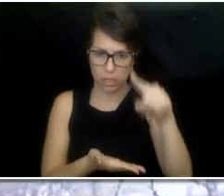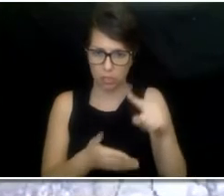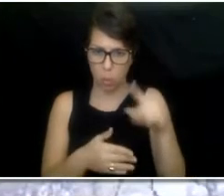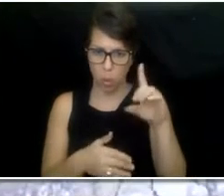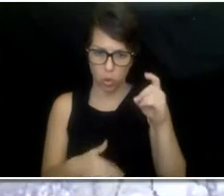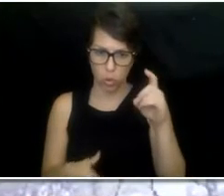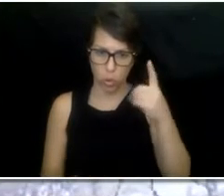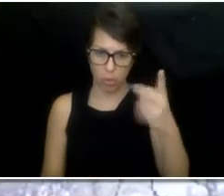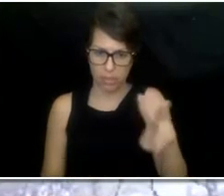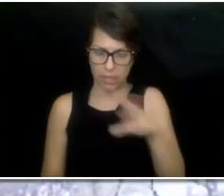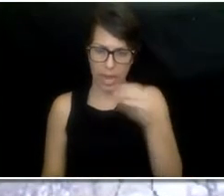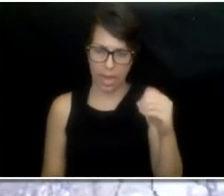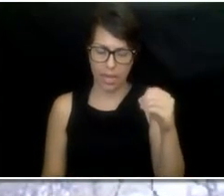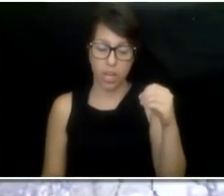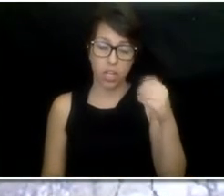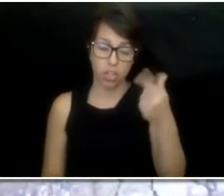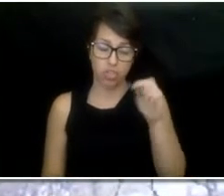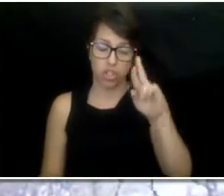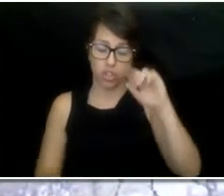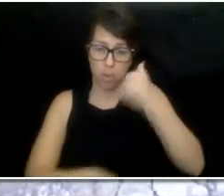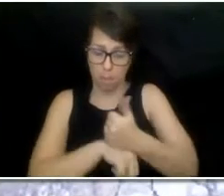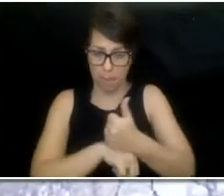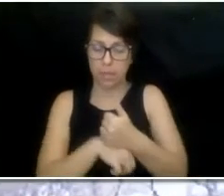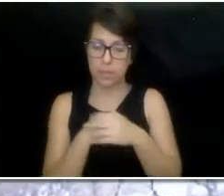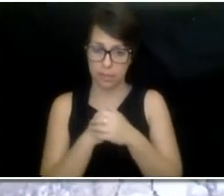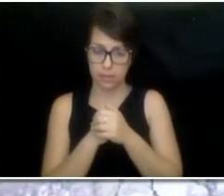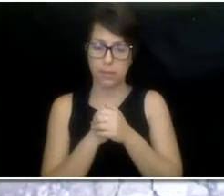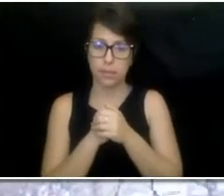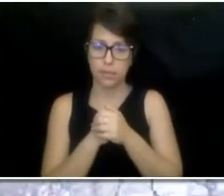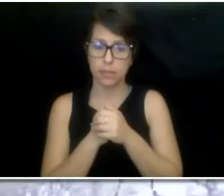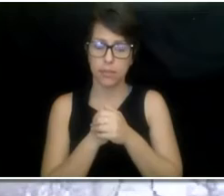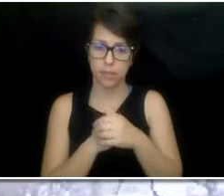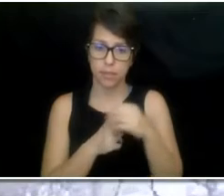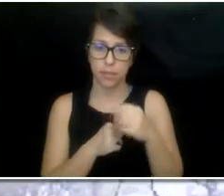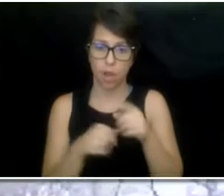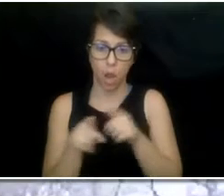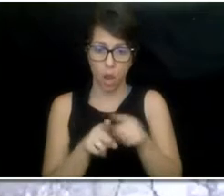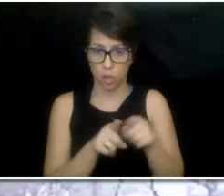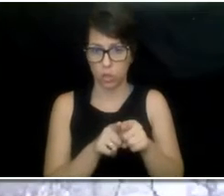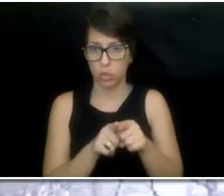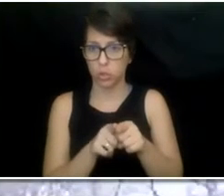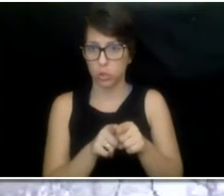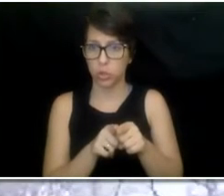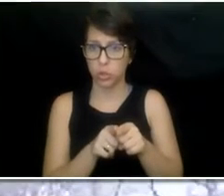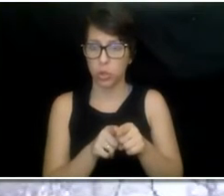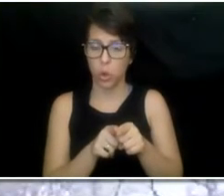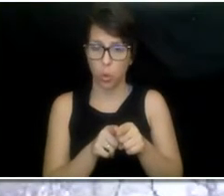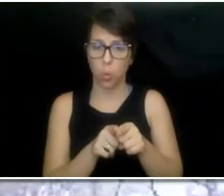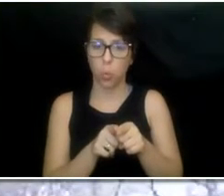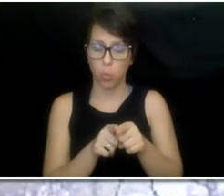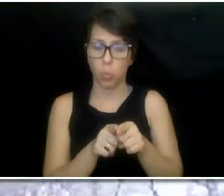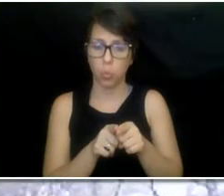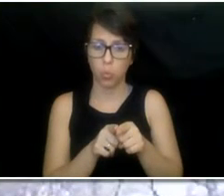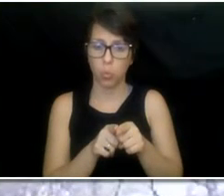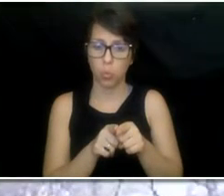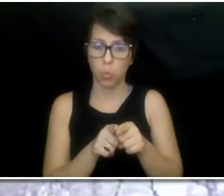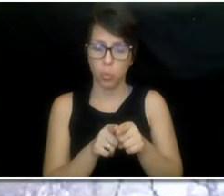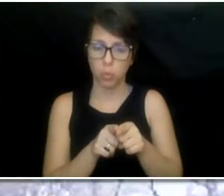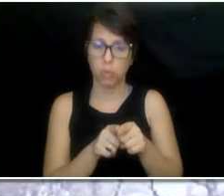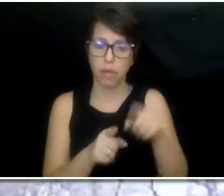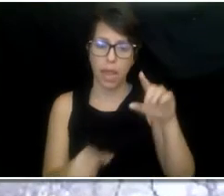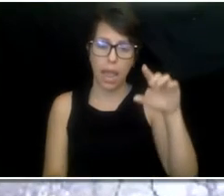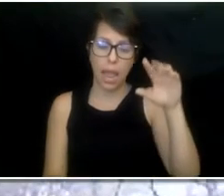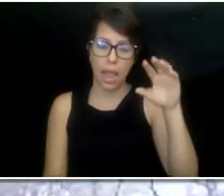online resources I'm on April 6th New York City Emergency Management released the first domestic violence